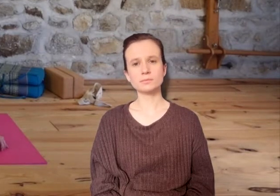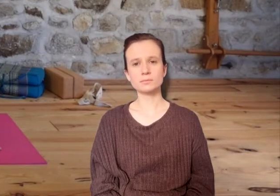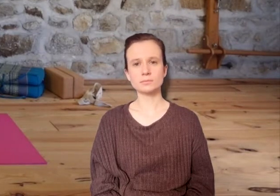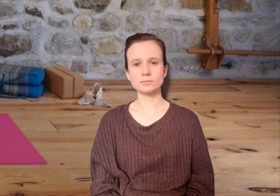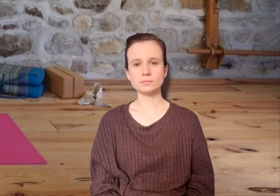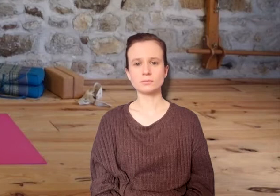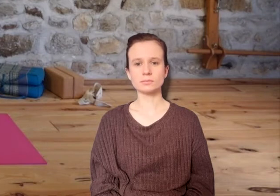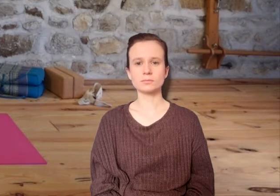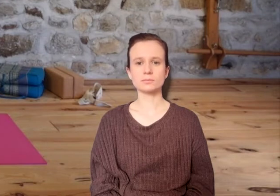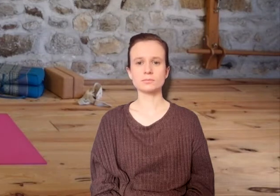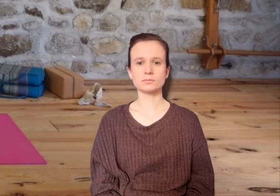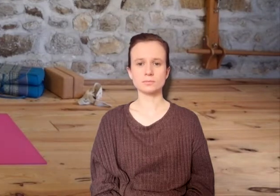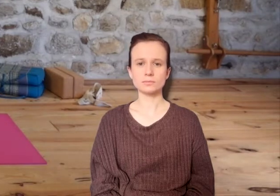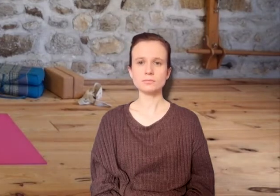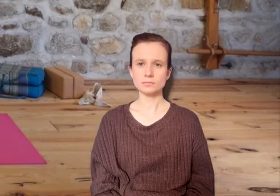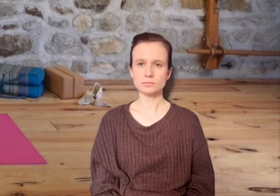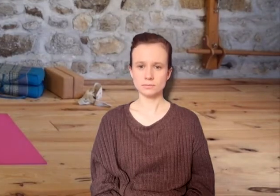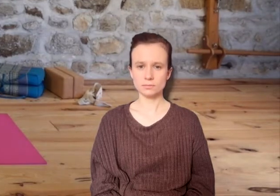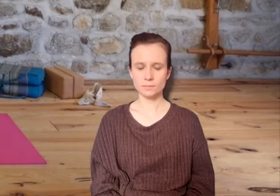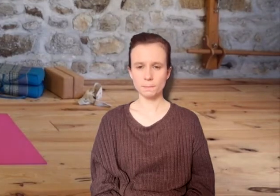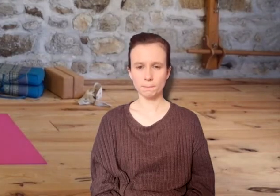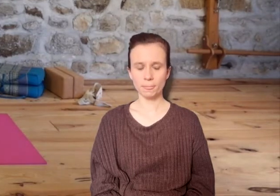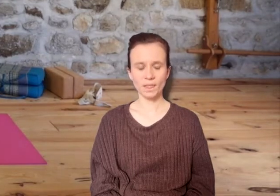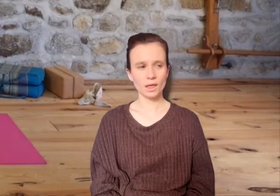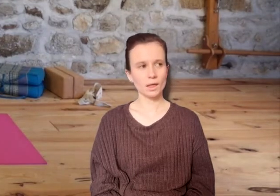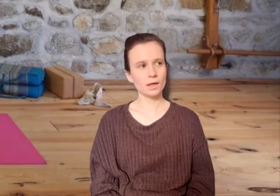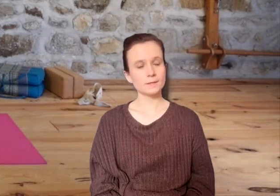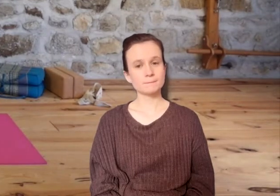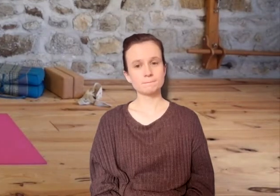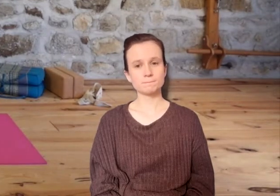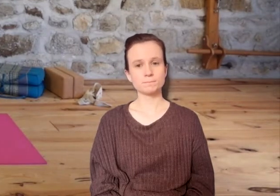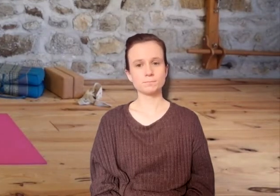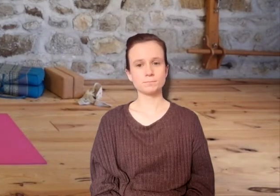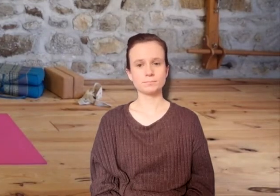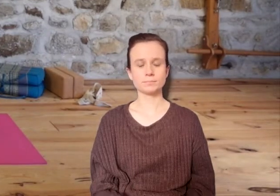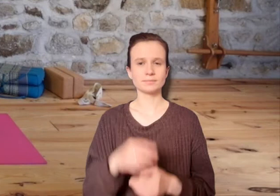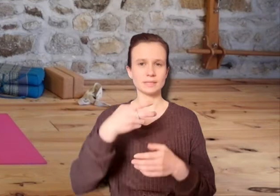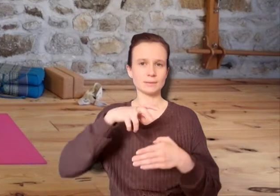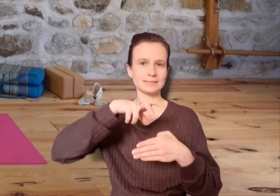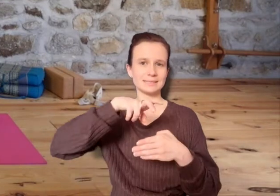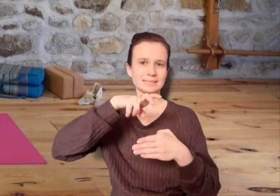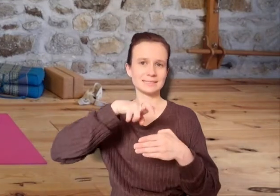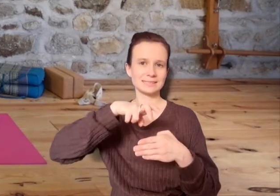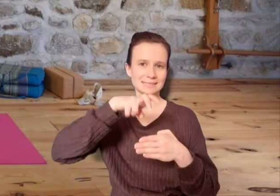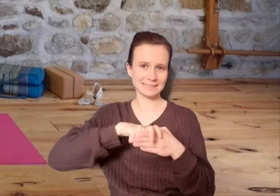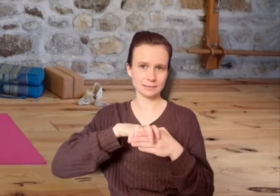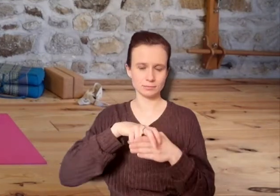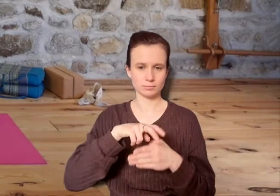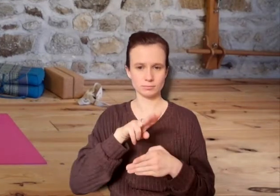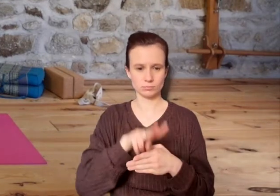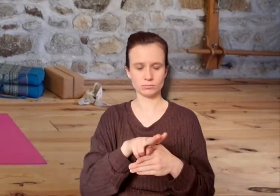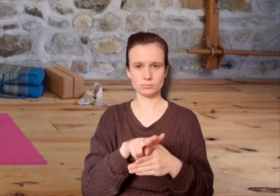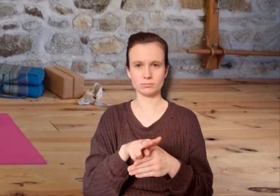Come on out of that, nice and simply. Come to a sitting position. Reach those legs out in front of